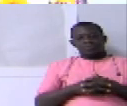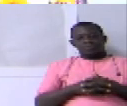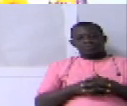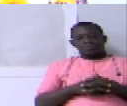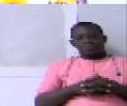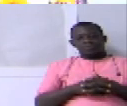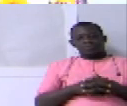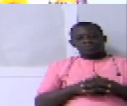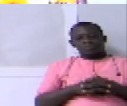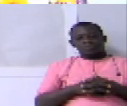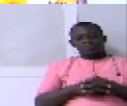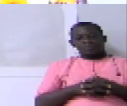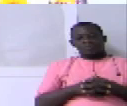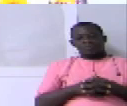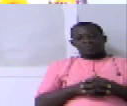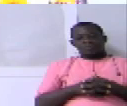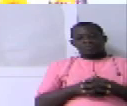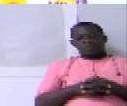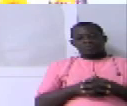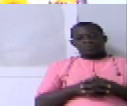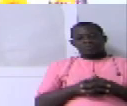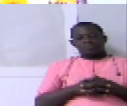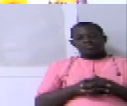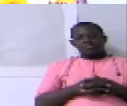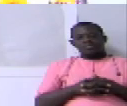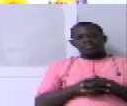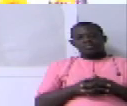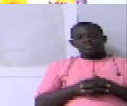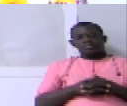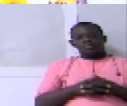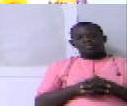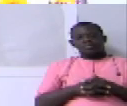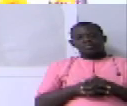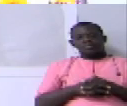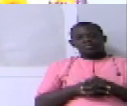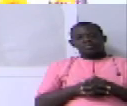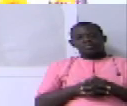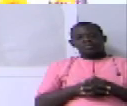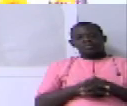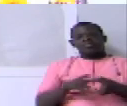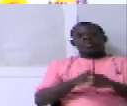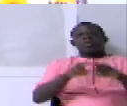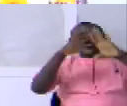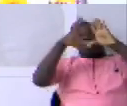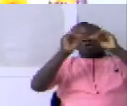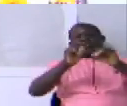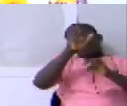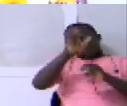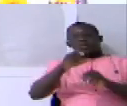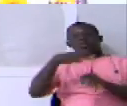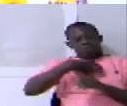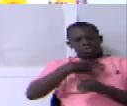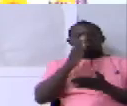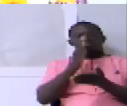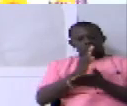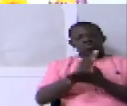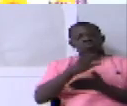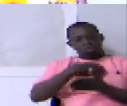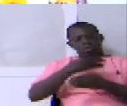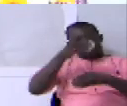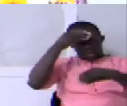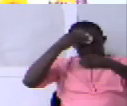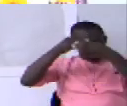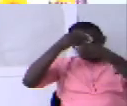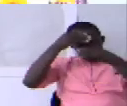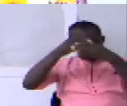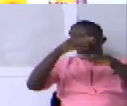ye dandan na woto fo amunta itelikake wala nyama. Officers want to be educated, but they don't have